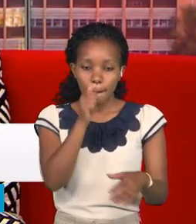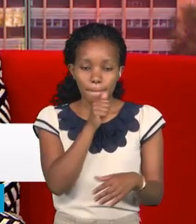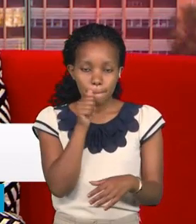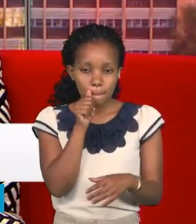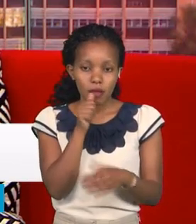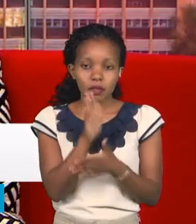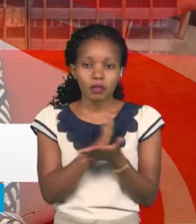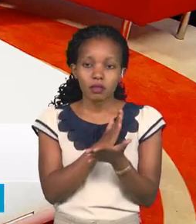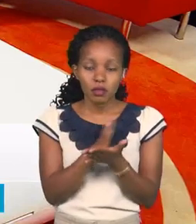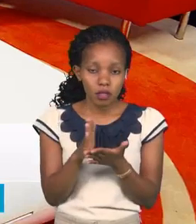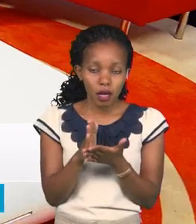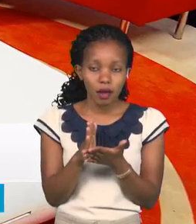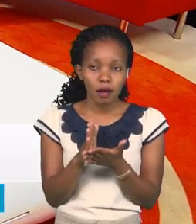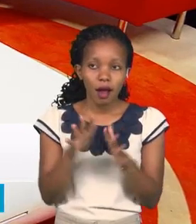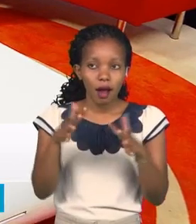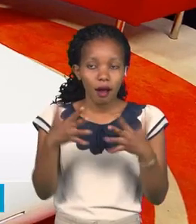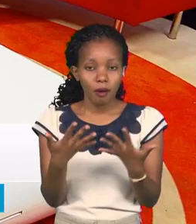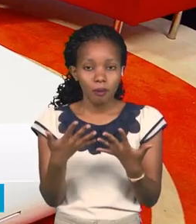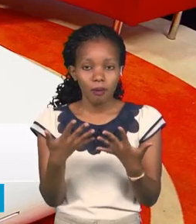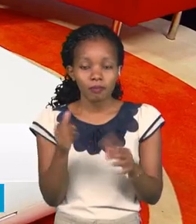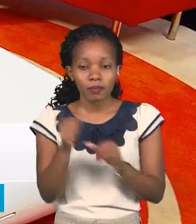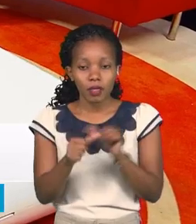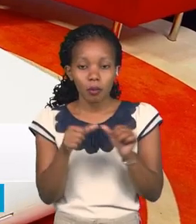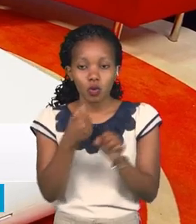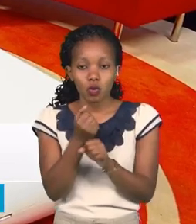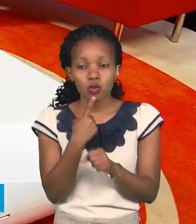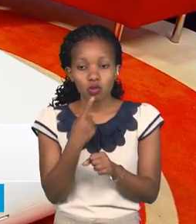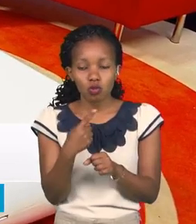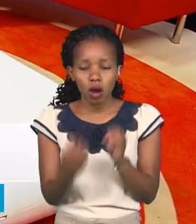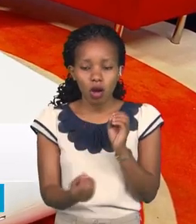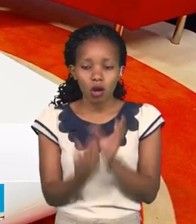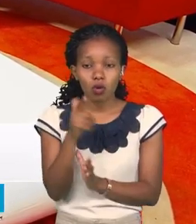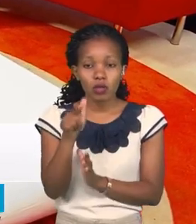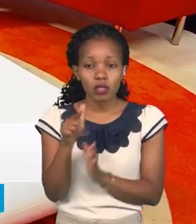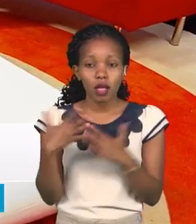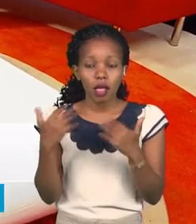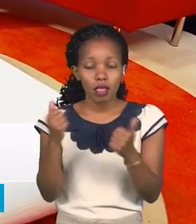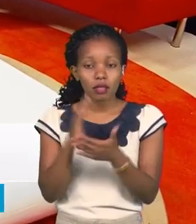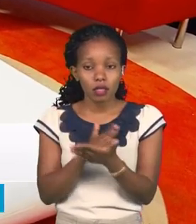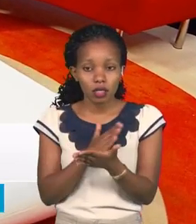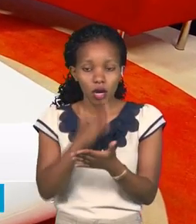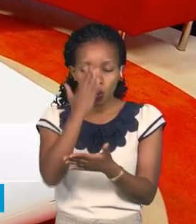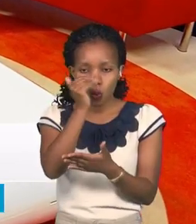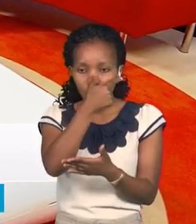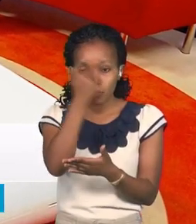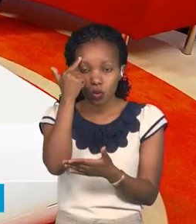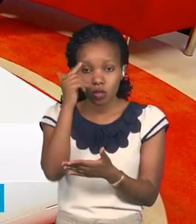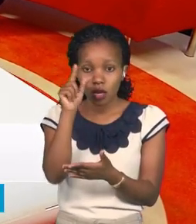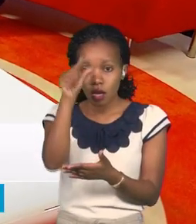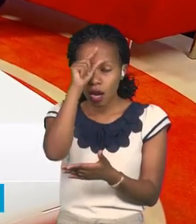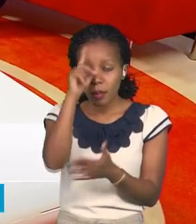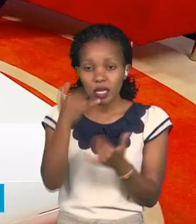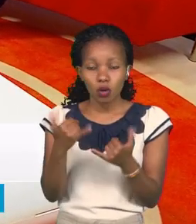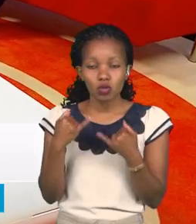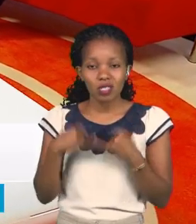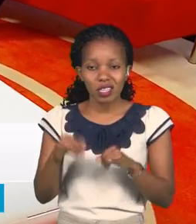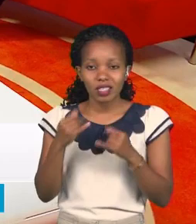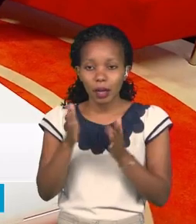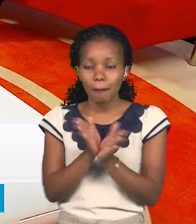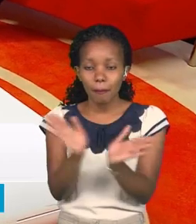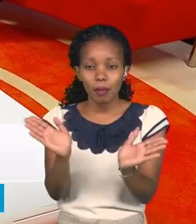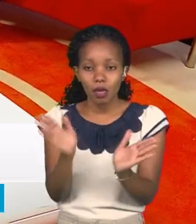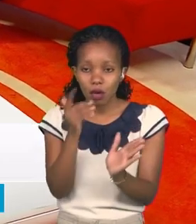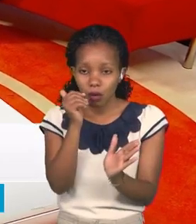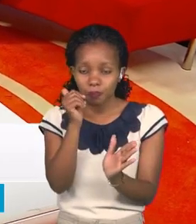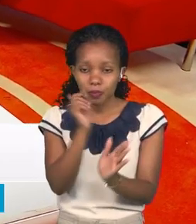now play in terms of now ensuring the growth in this health sector? Because when you see the government right now, for example, public hospitals, they're